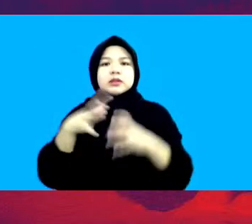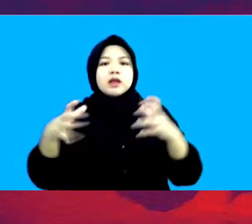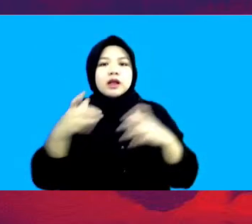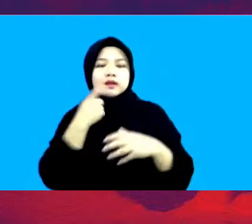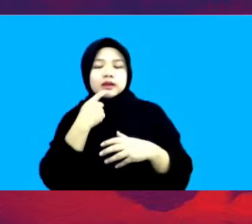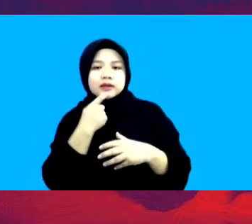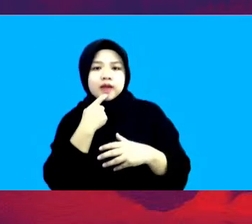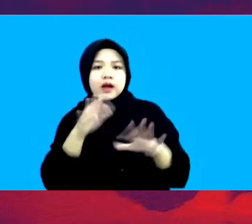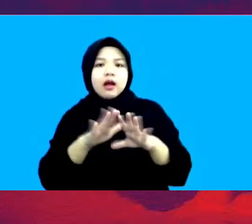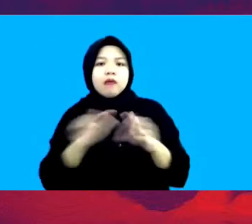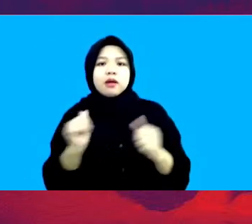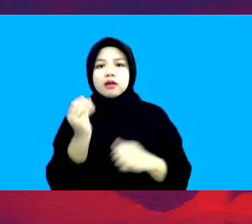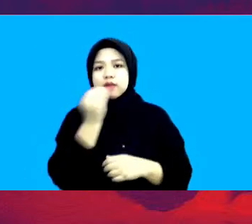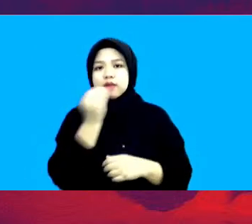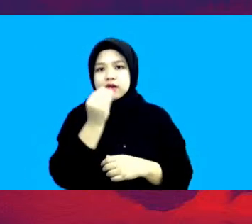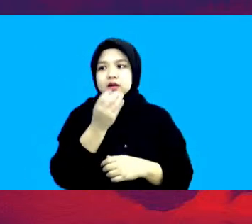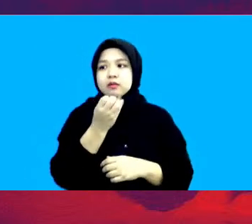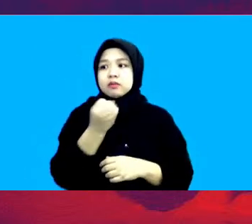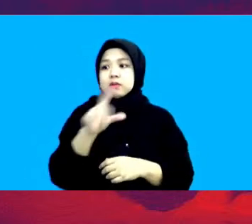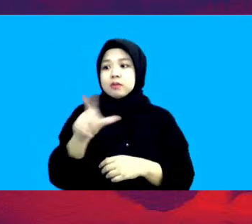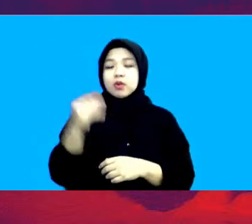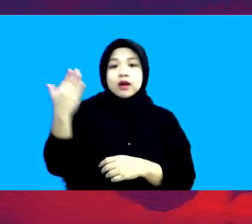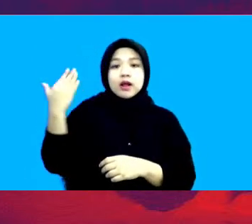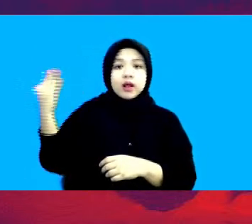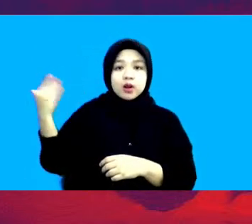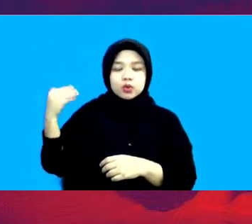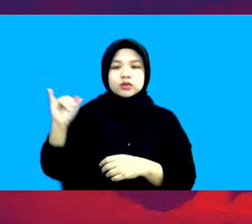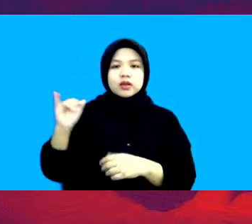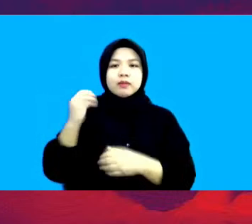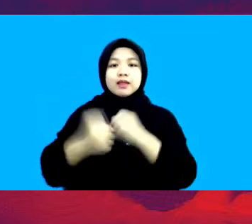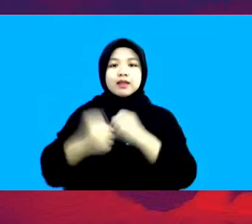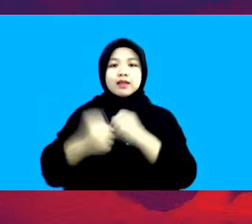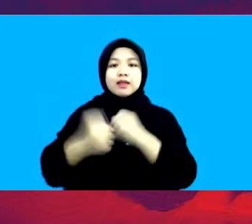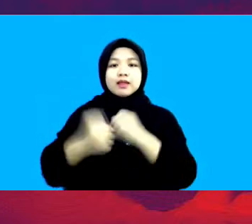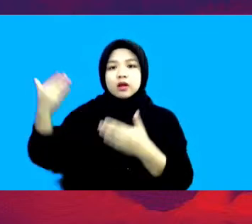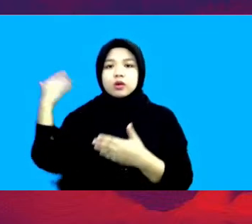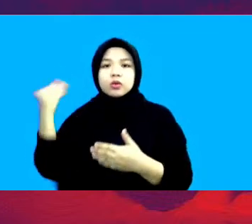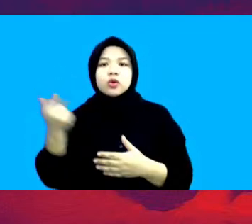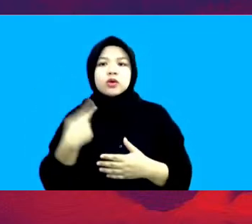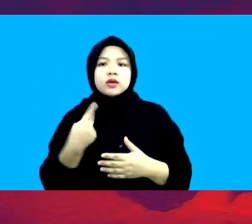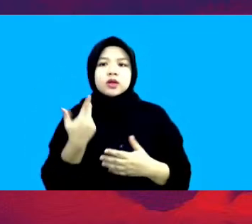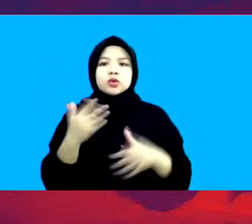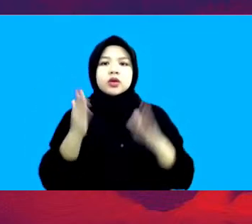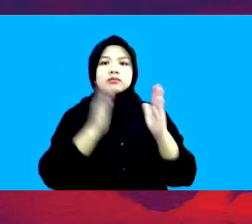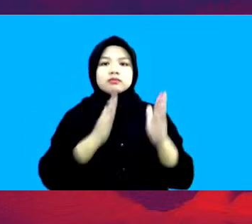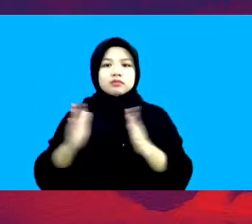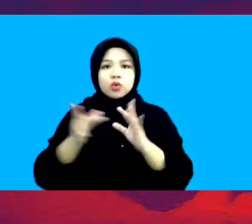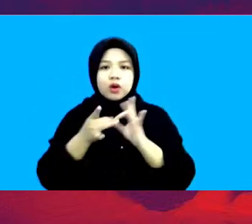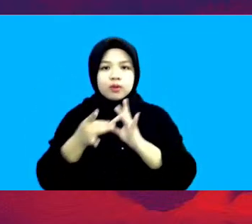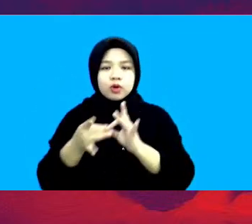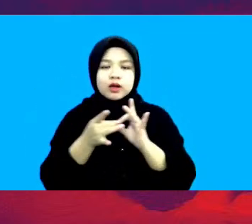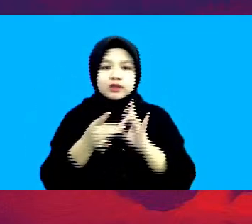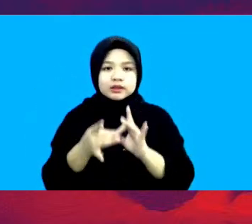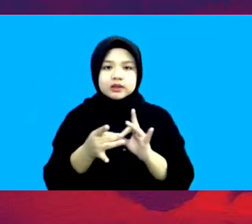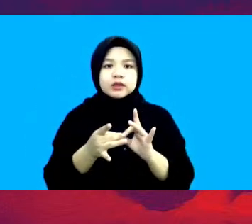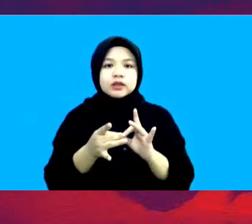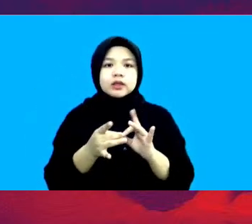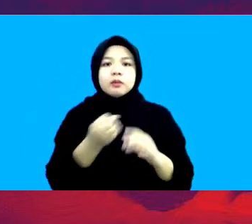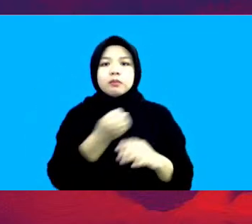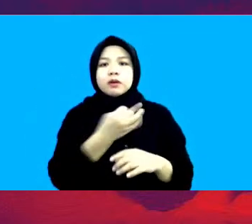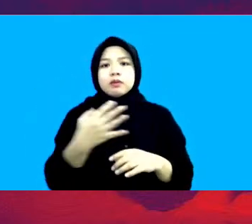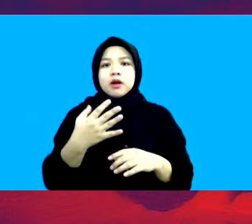Several months ago, and back to last year, we actually managed to collaborate between finance ministers and